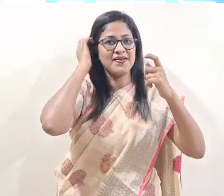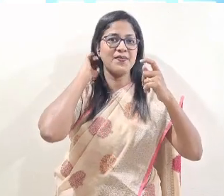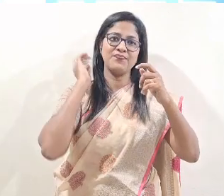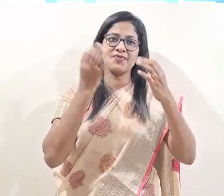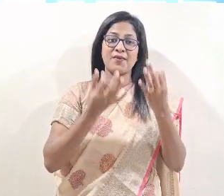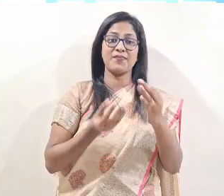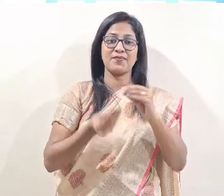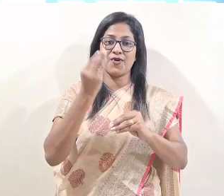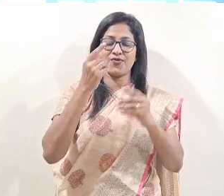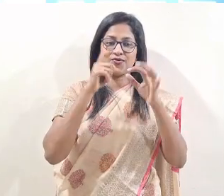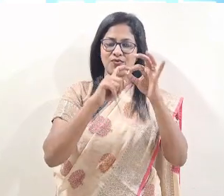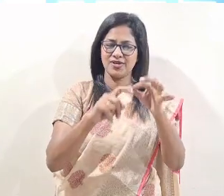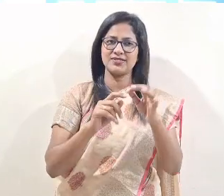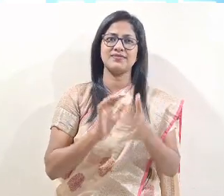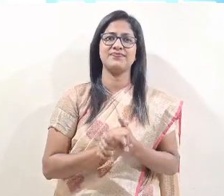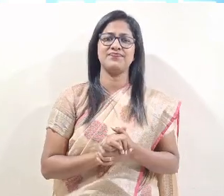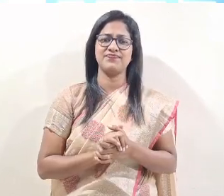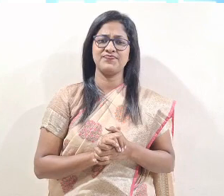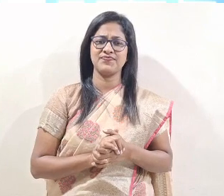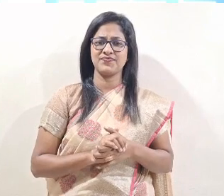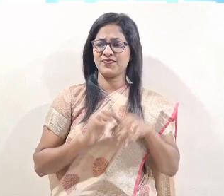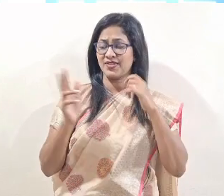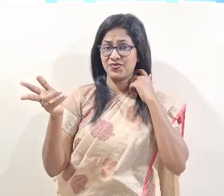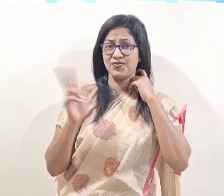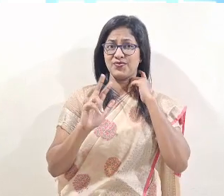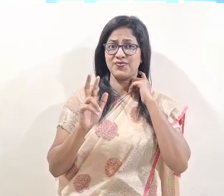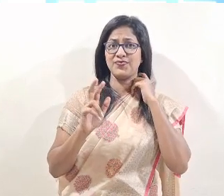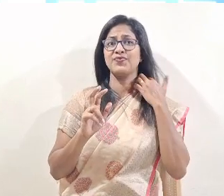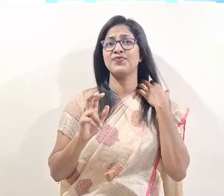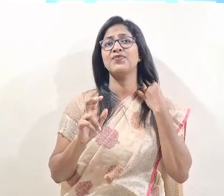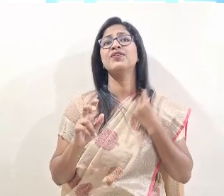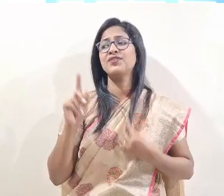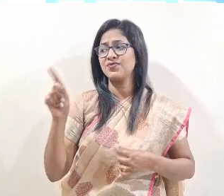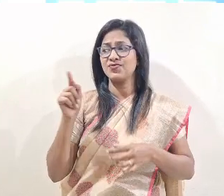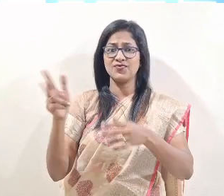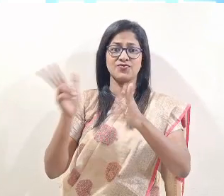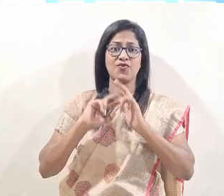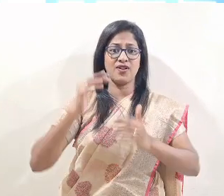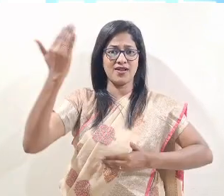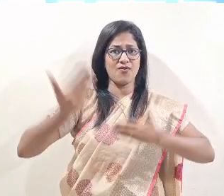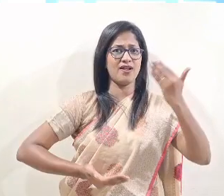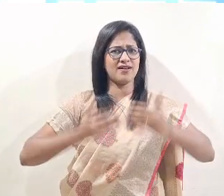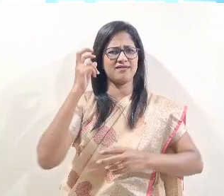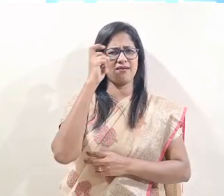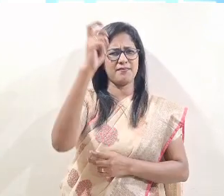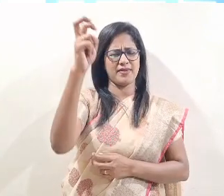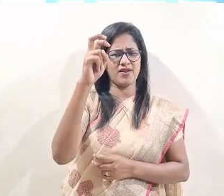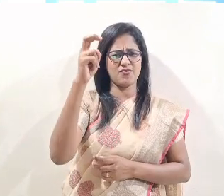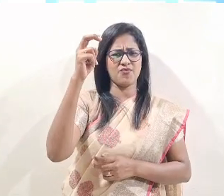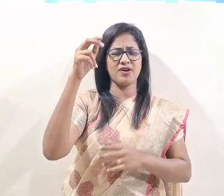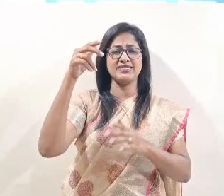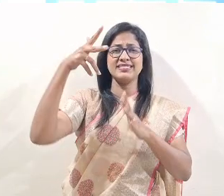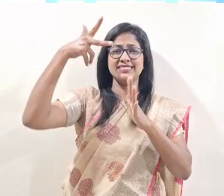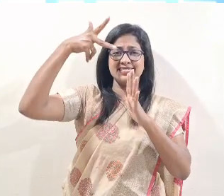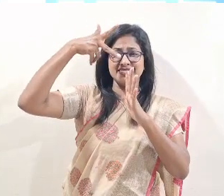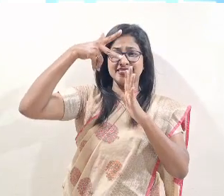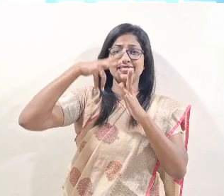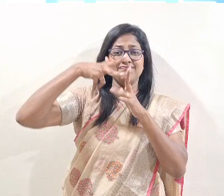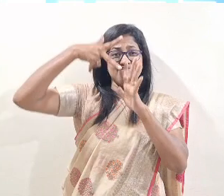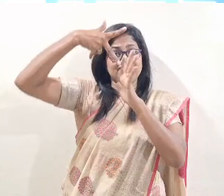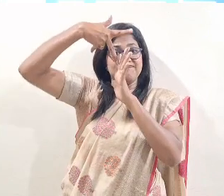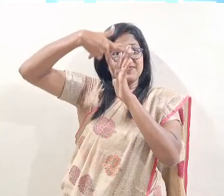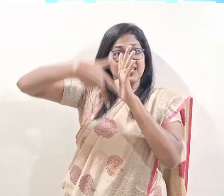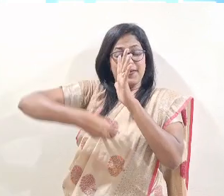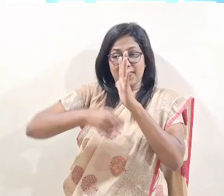questions. You mentioned about Kolkata Metro that it has the deepest metro